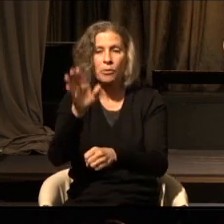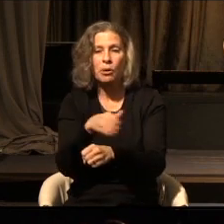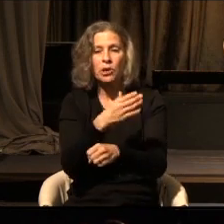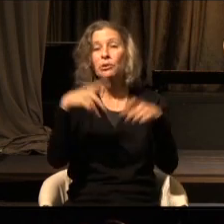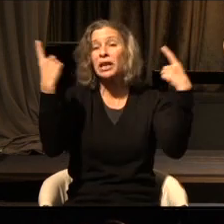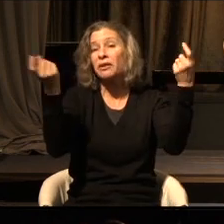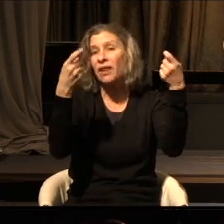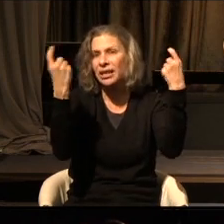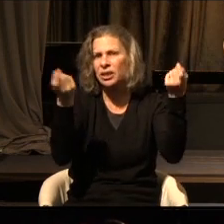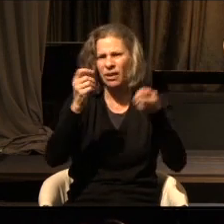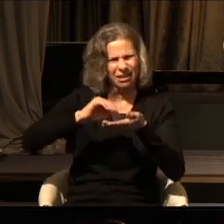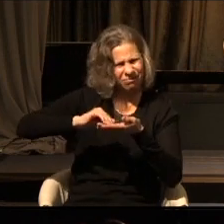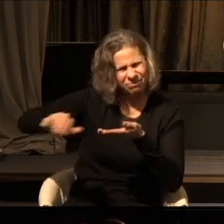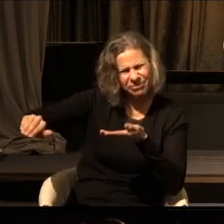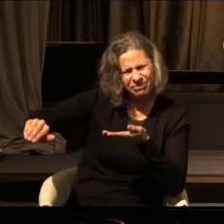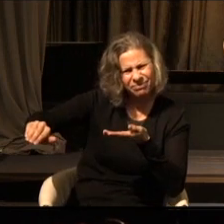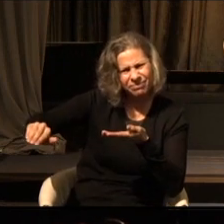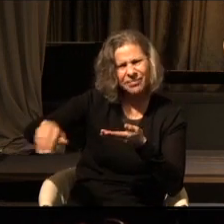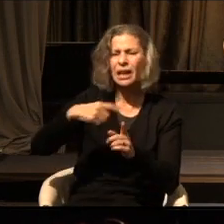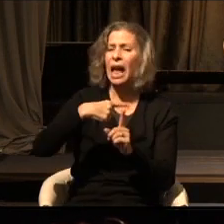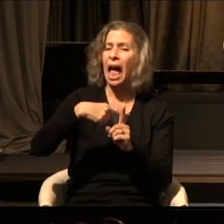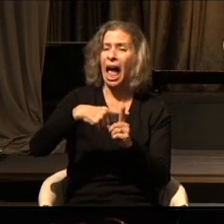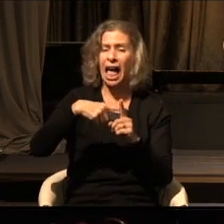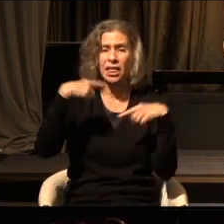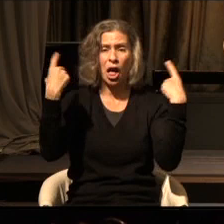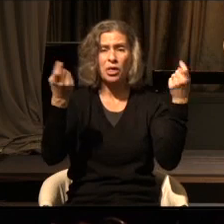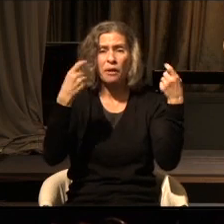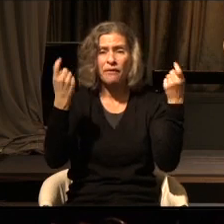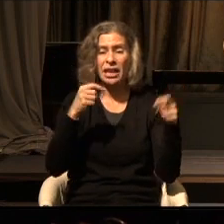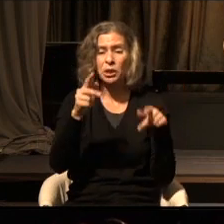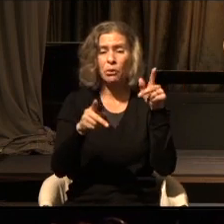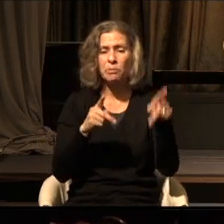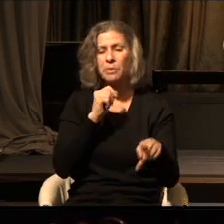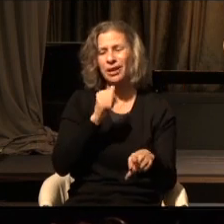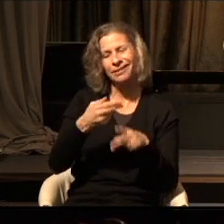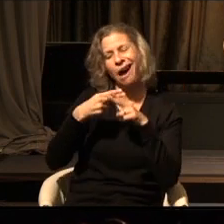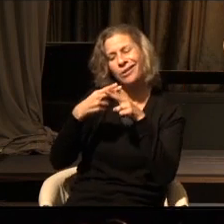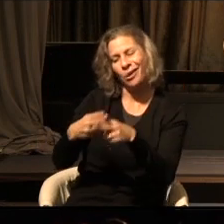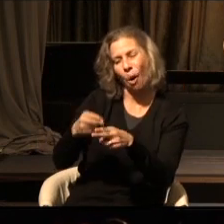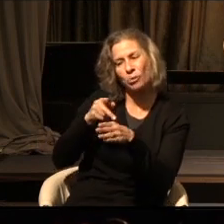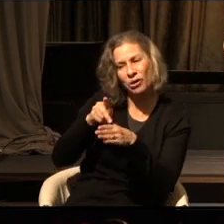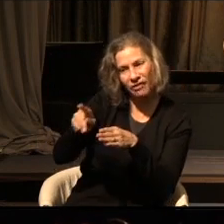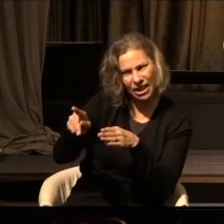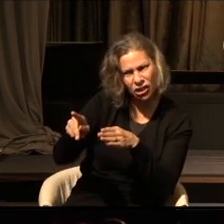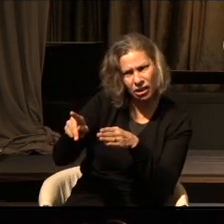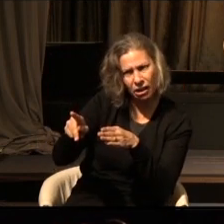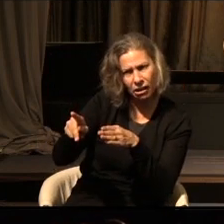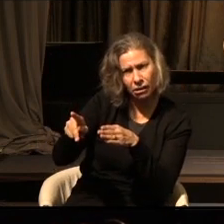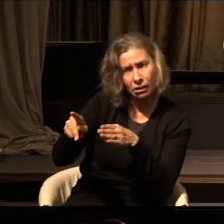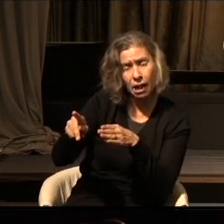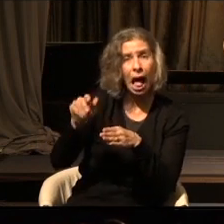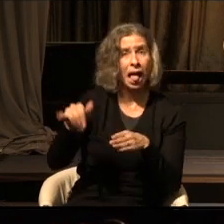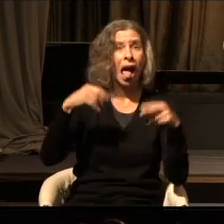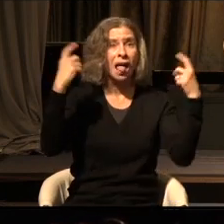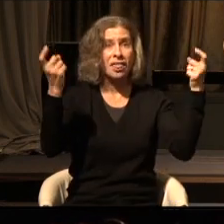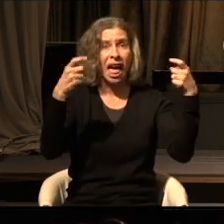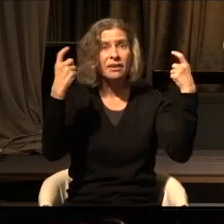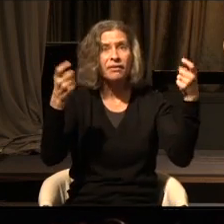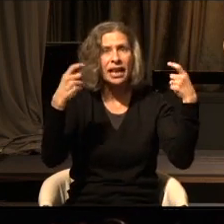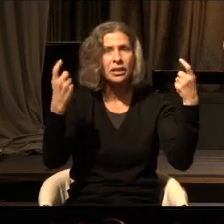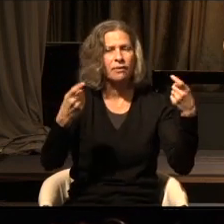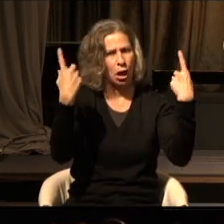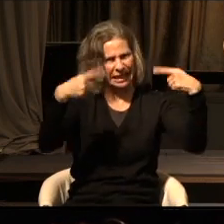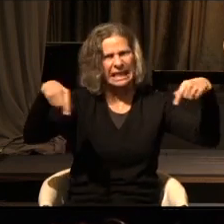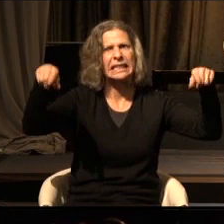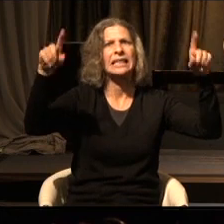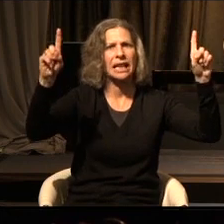and for whatever reason, the festival folks weren't considered professional artists, despite the fact that this festival is wildly